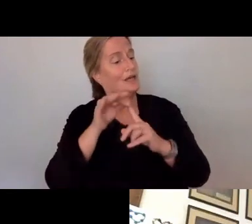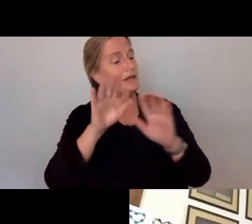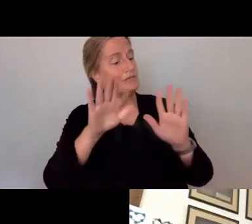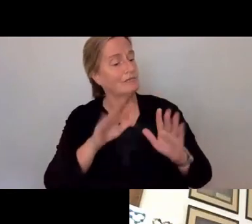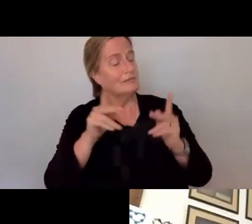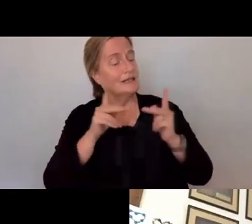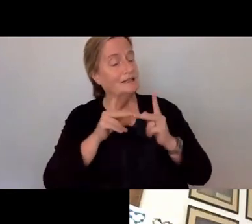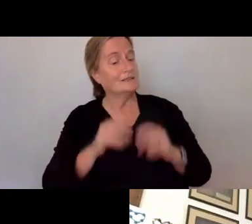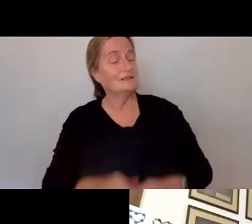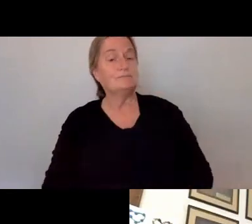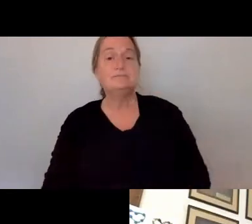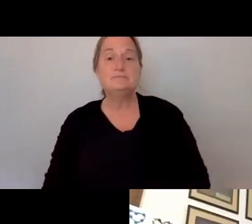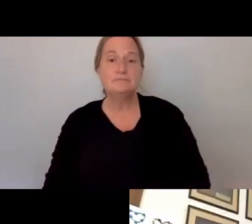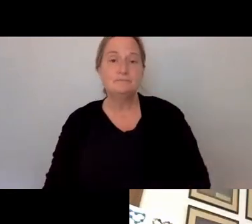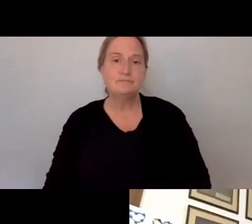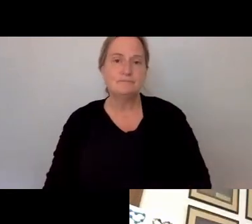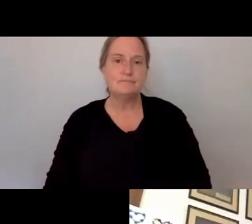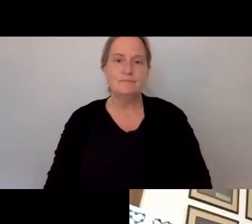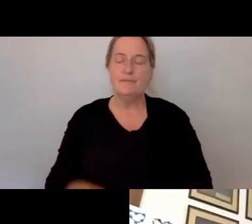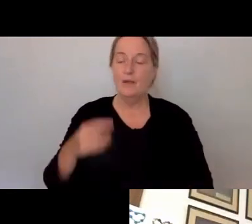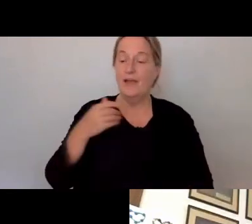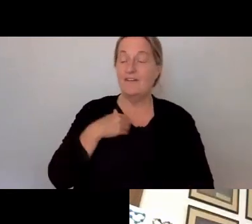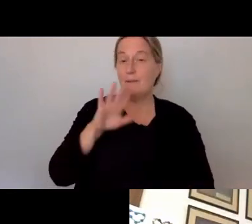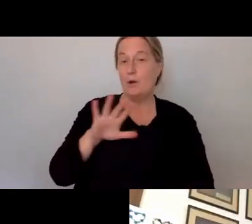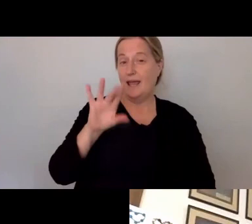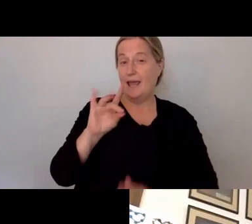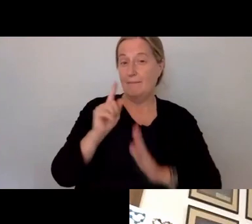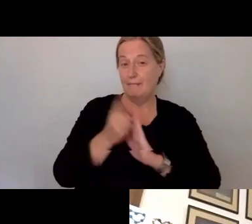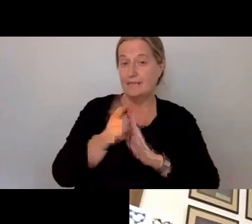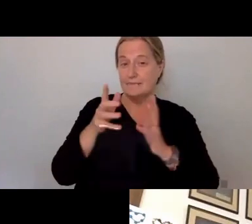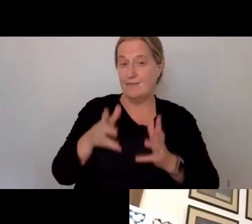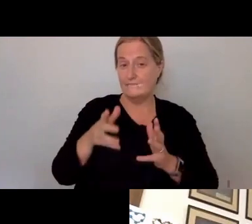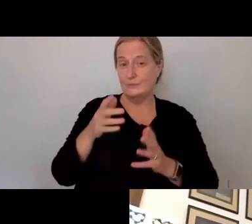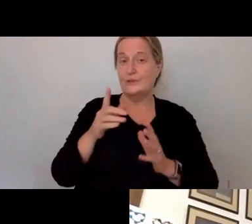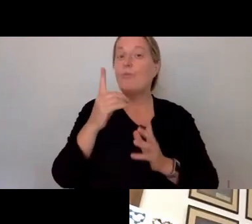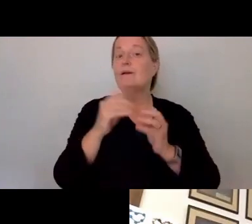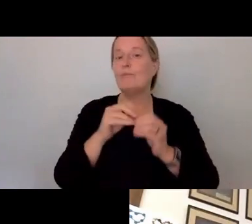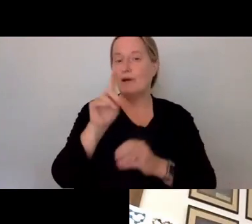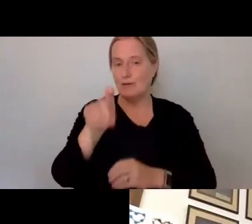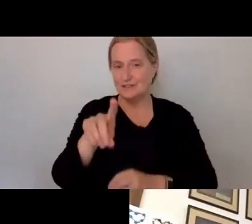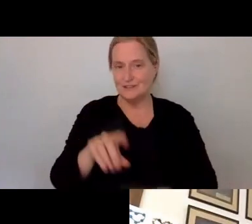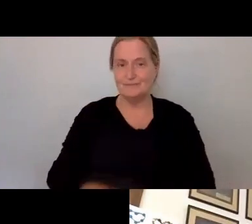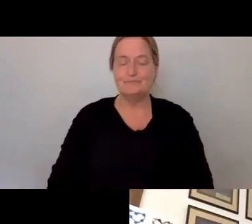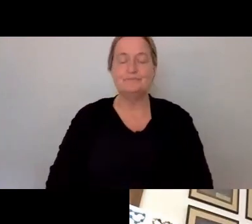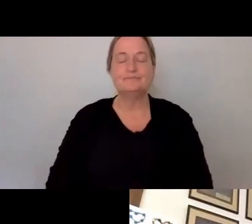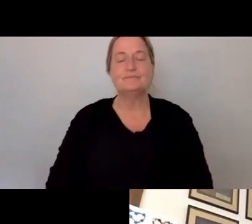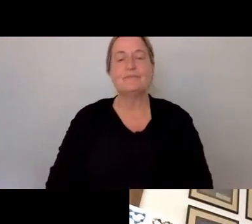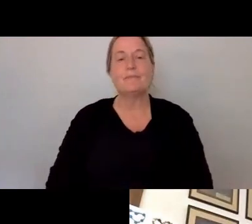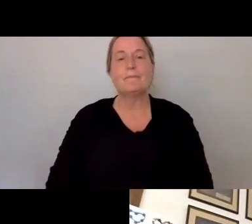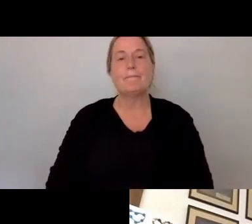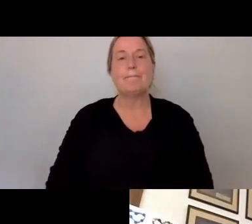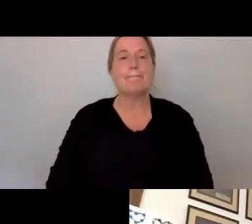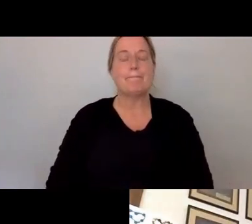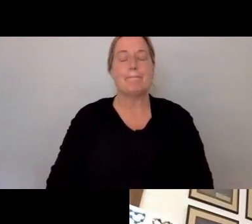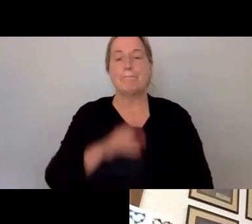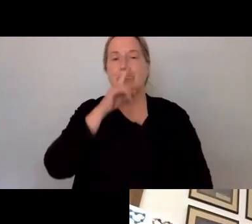go with potentially one more question. We have about 8 minutes left. So this one is from an anonymous attendee,